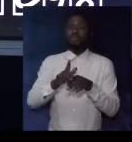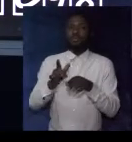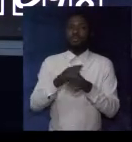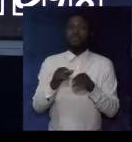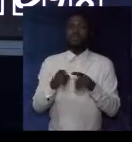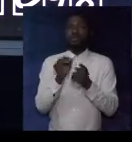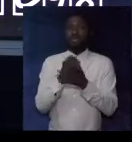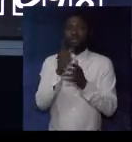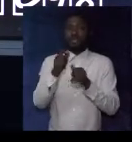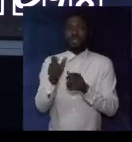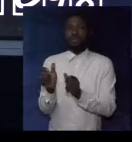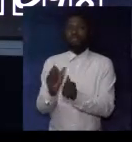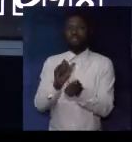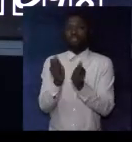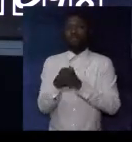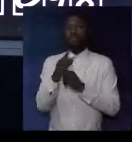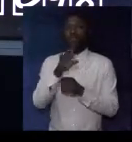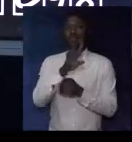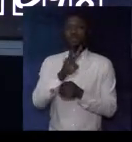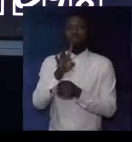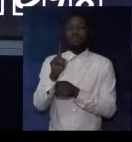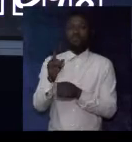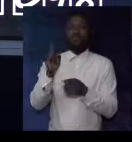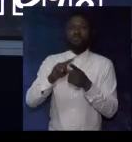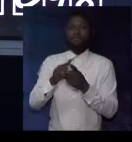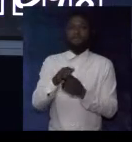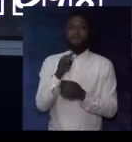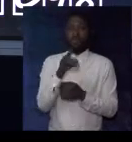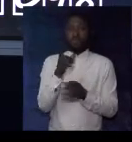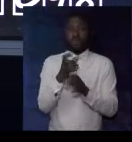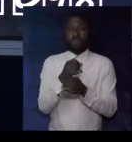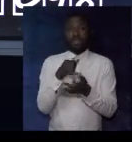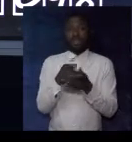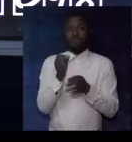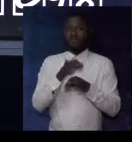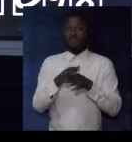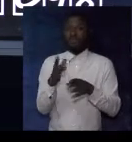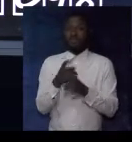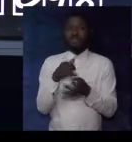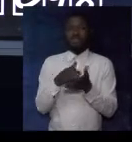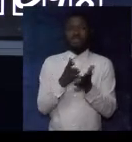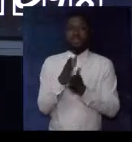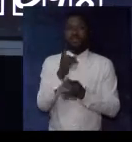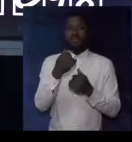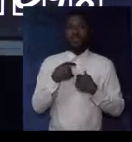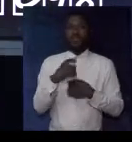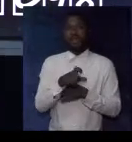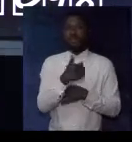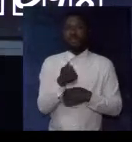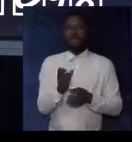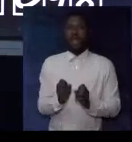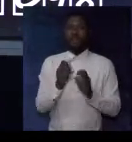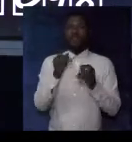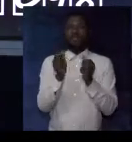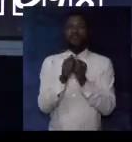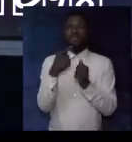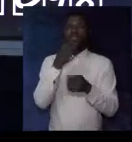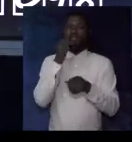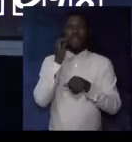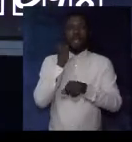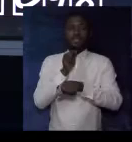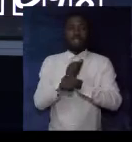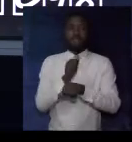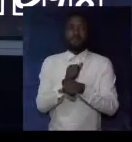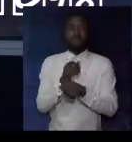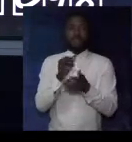your 77 all the way to billion. I believe you got that. If you did not get it right, you have another chance with the assignment, which will